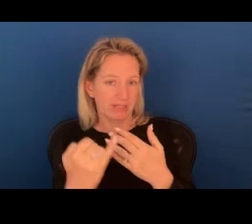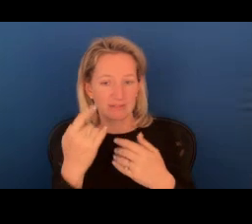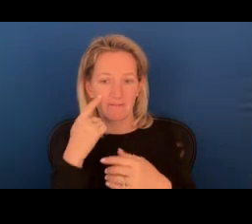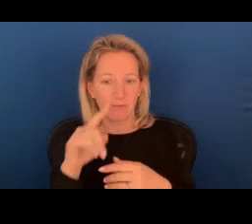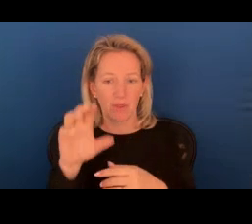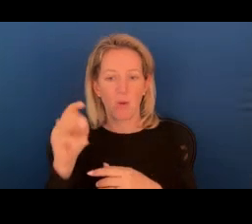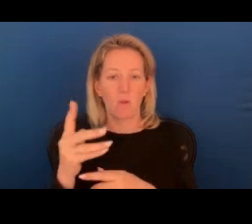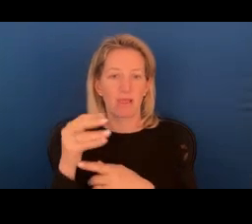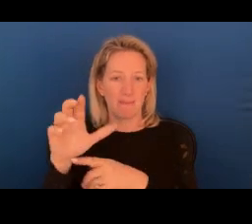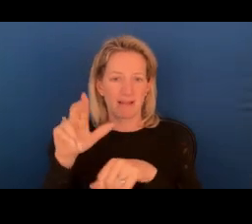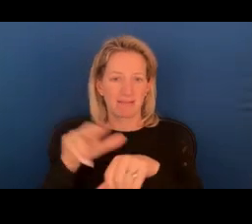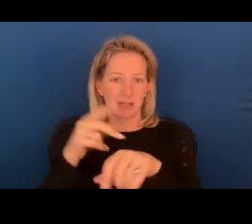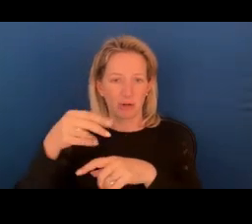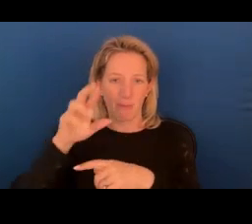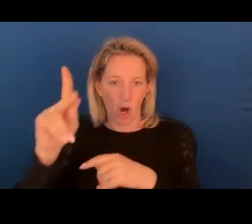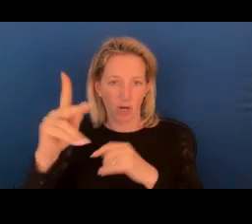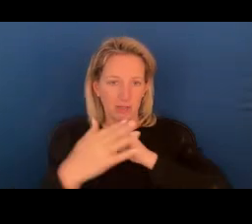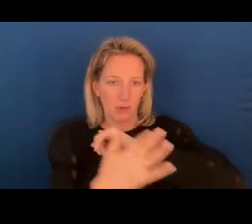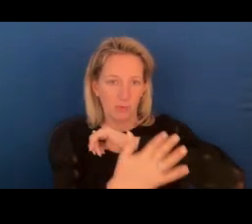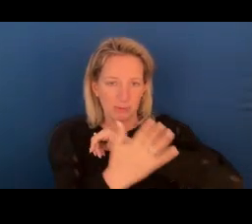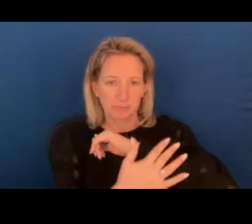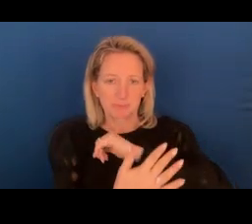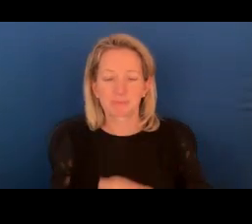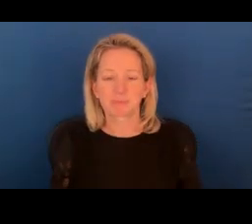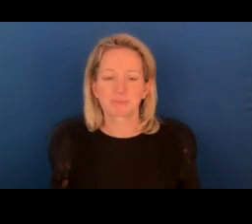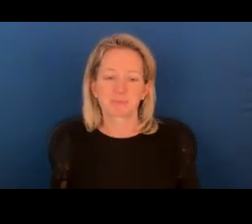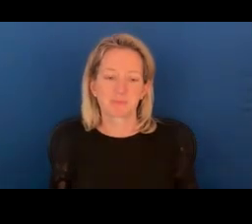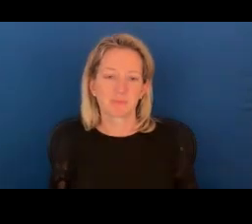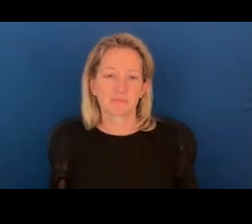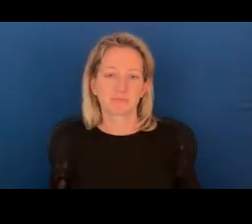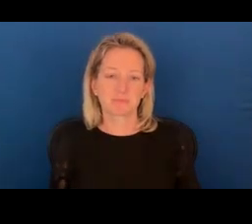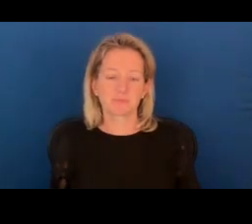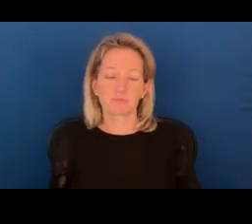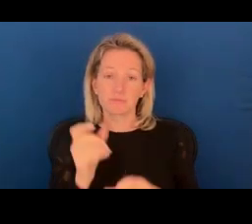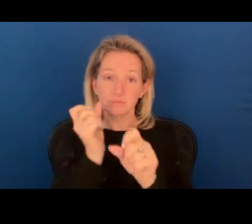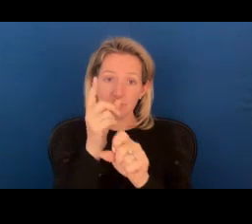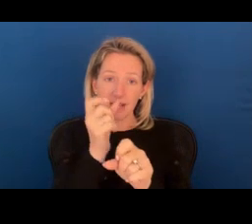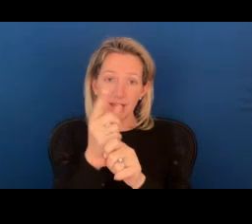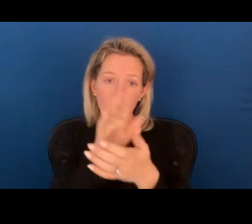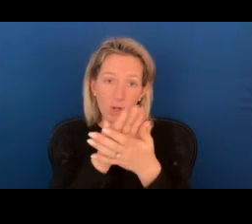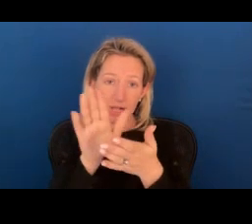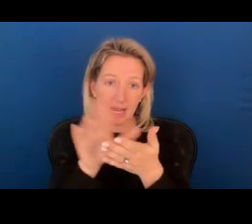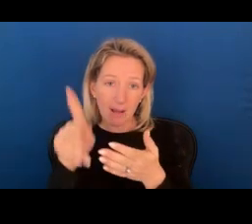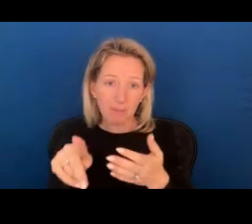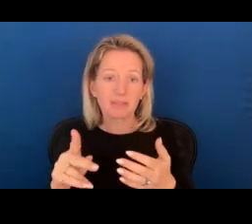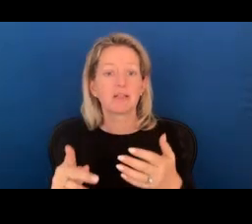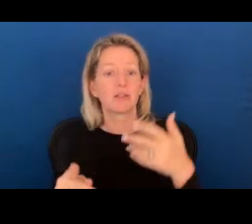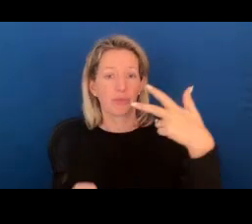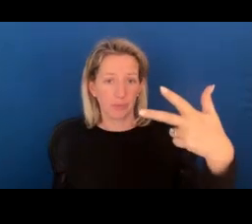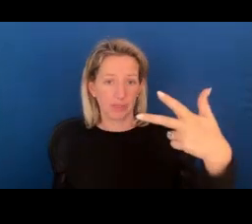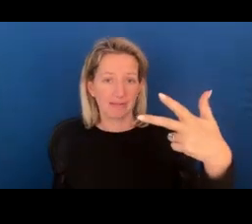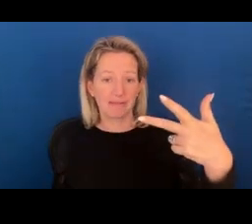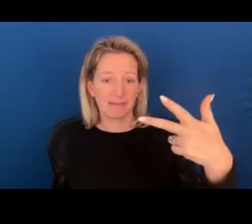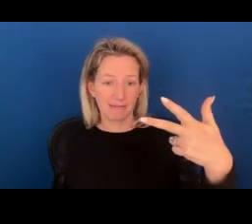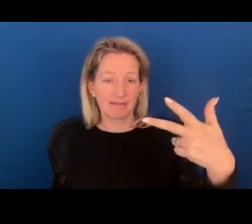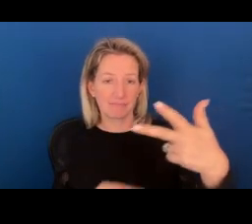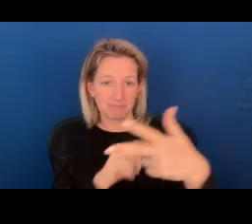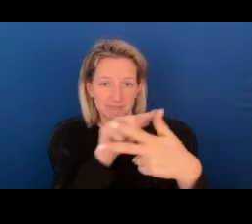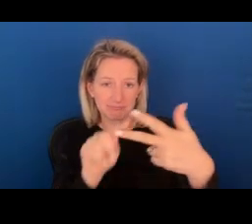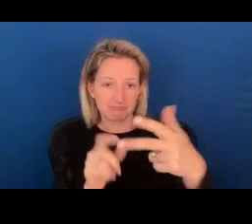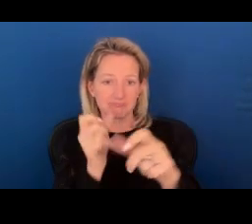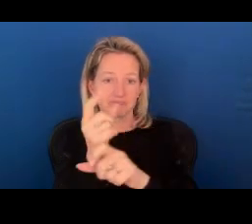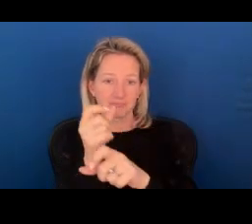coastline. Next slide, please. So for our annual cleanup events, we do 3 annual cleanup events. We have the